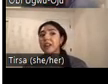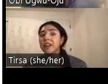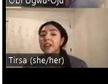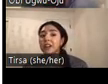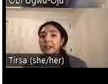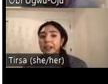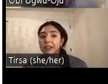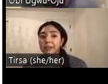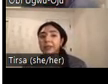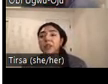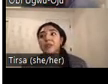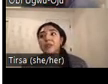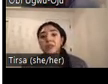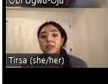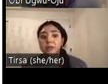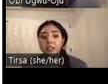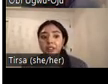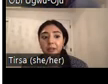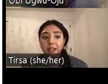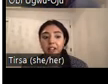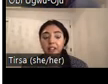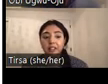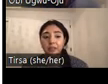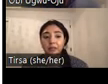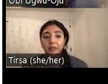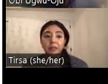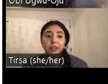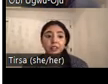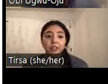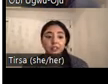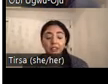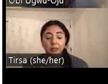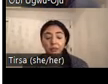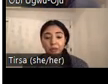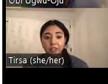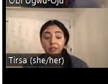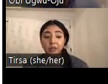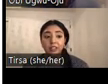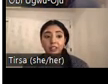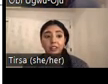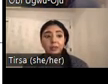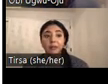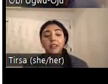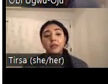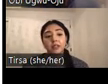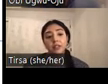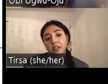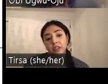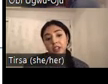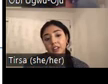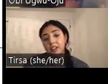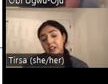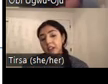from Proud Boys or something applied, and the board wouldn't know that they are, but possibly through